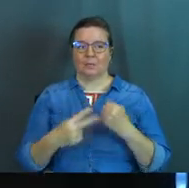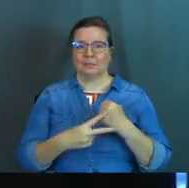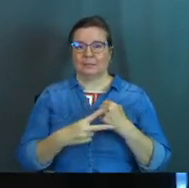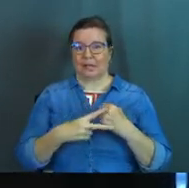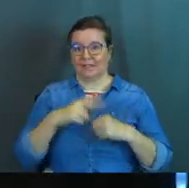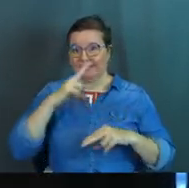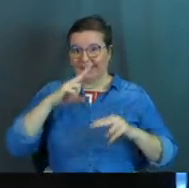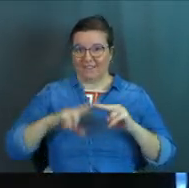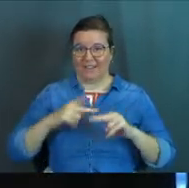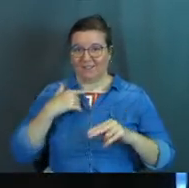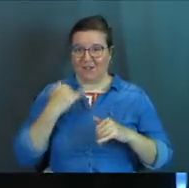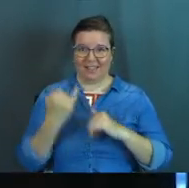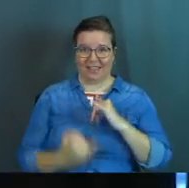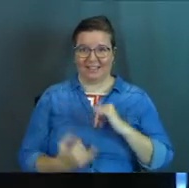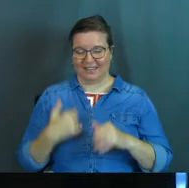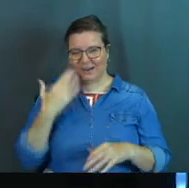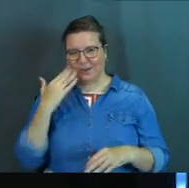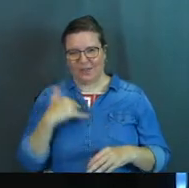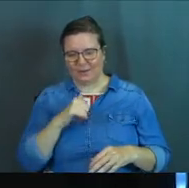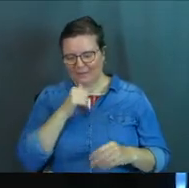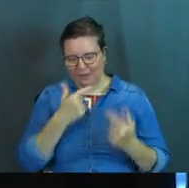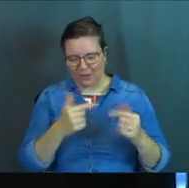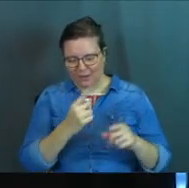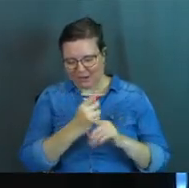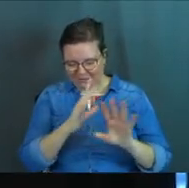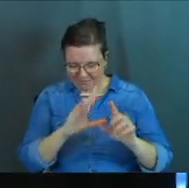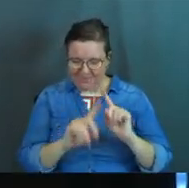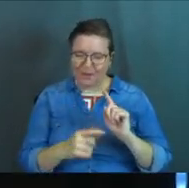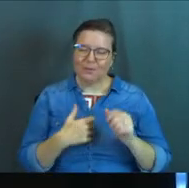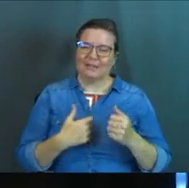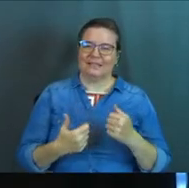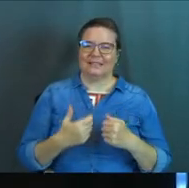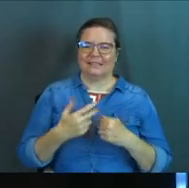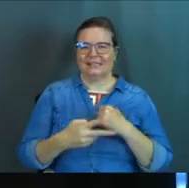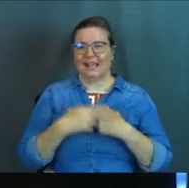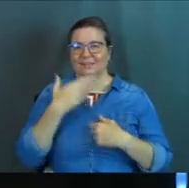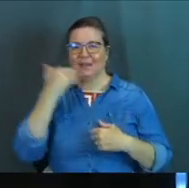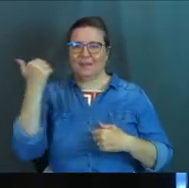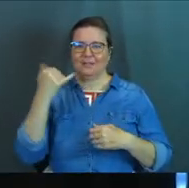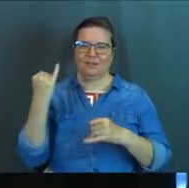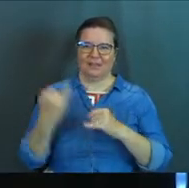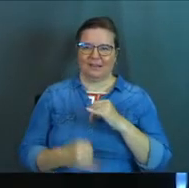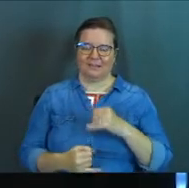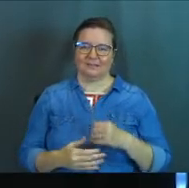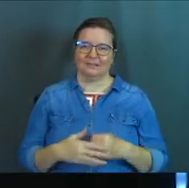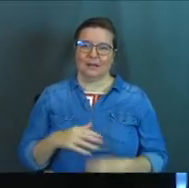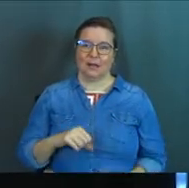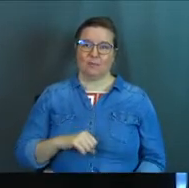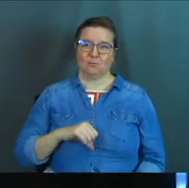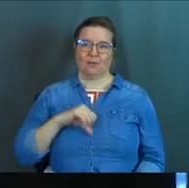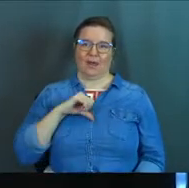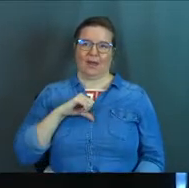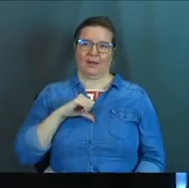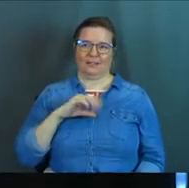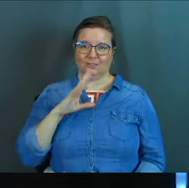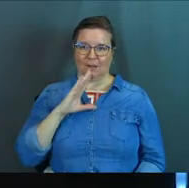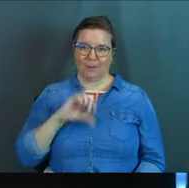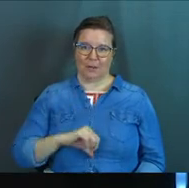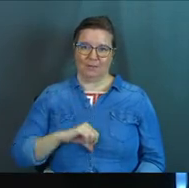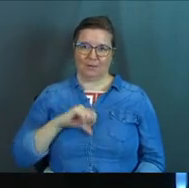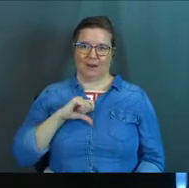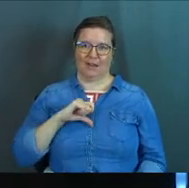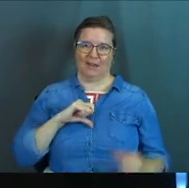saved the funnest for last. And no, that was not grammatically correct, but we saved the best for last. Pride. We're going to talk about pride